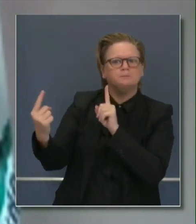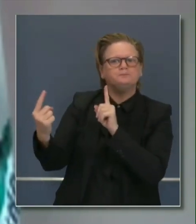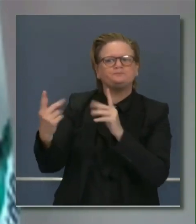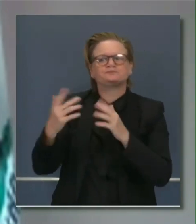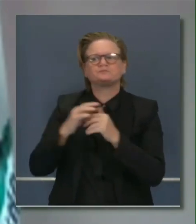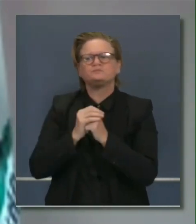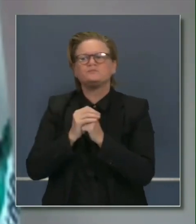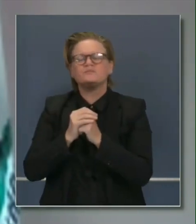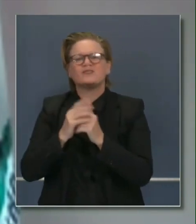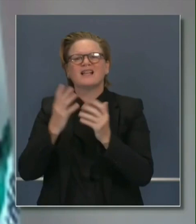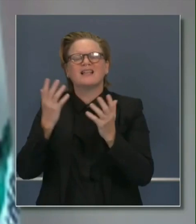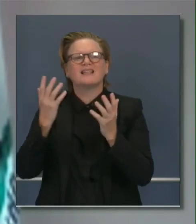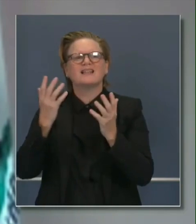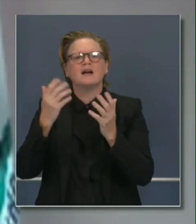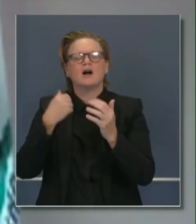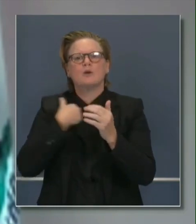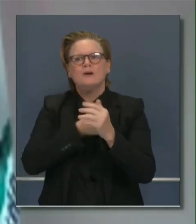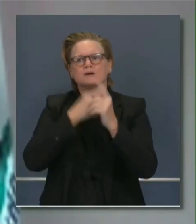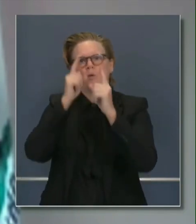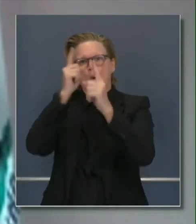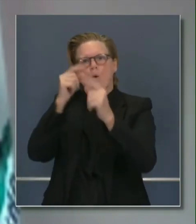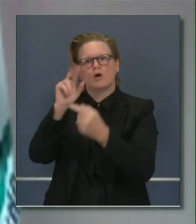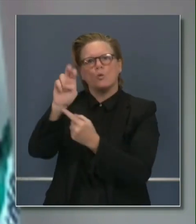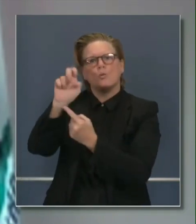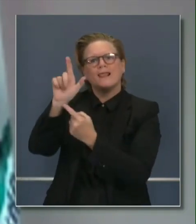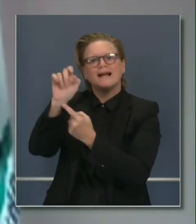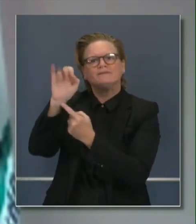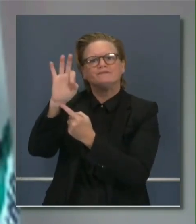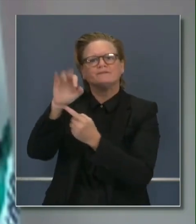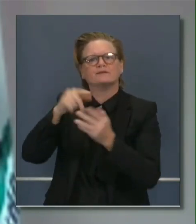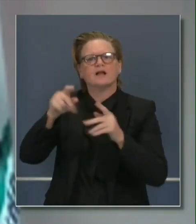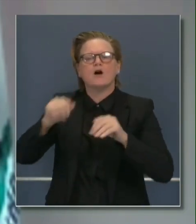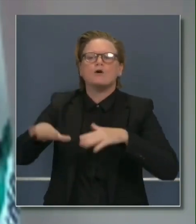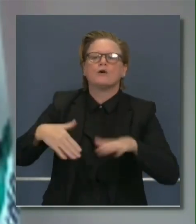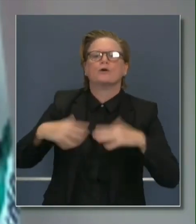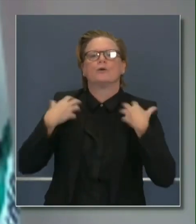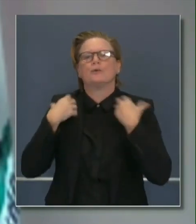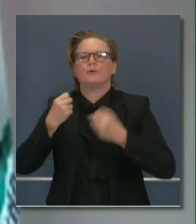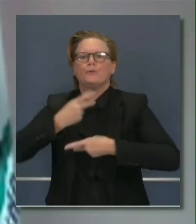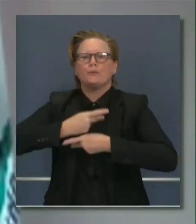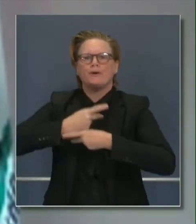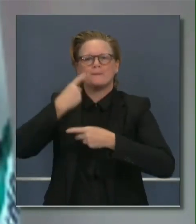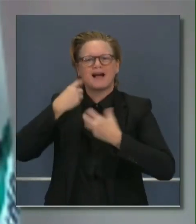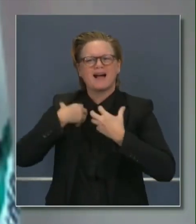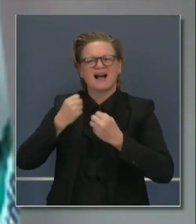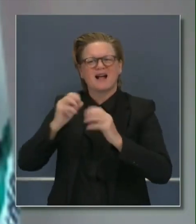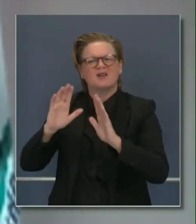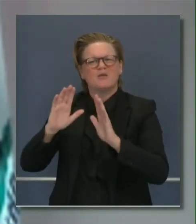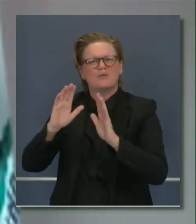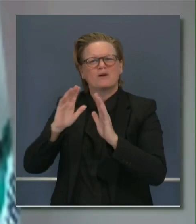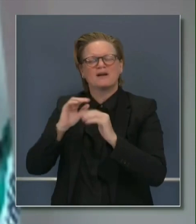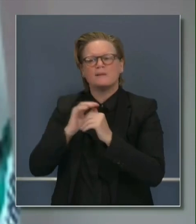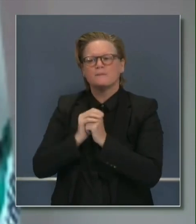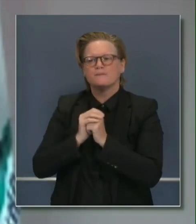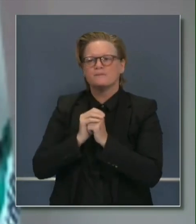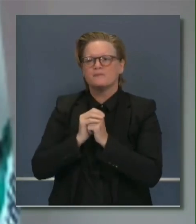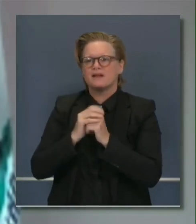that is consistent with the guidance we've given before. But really the message of the day